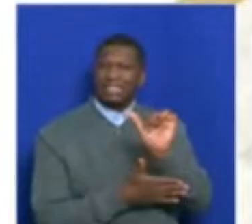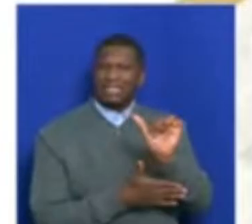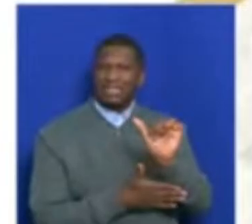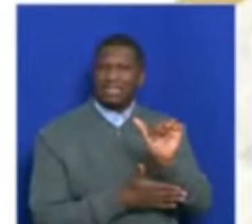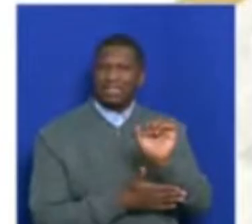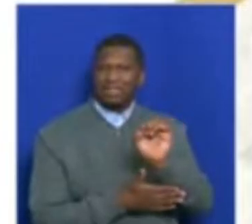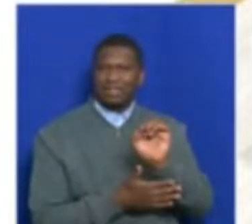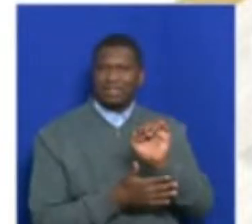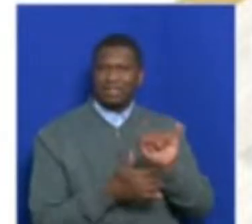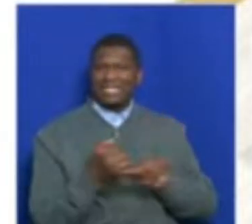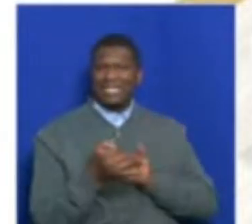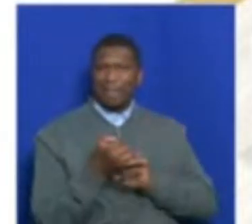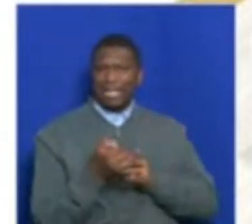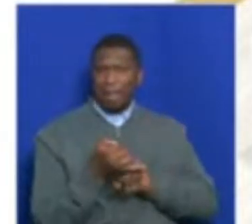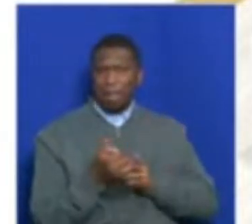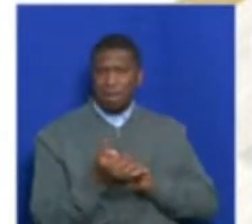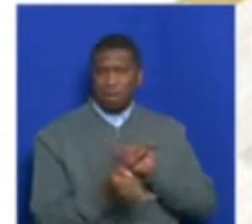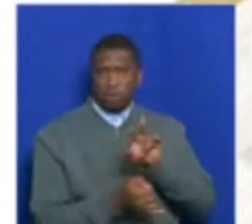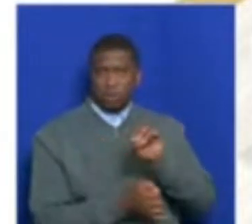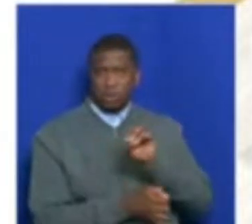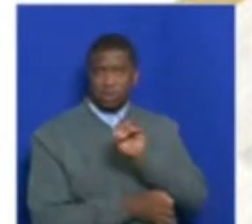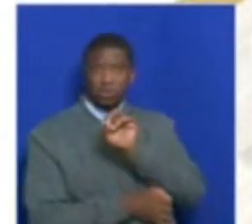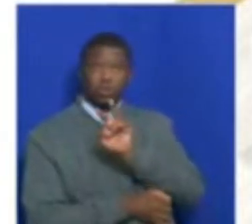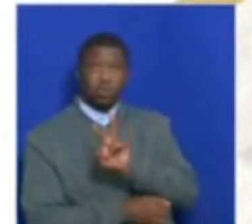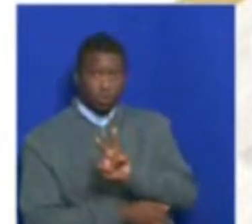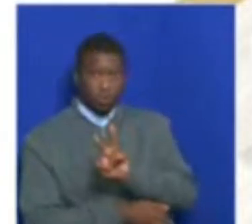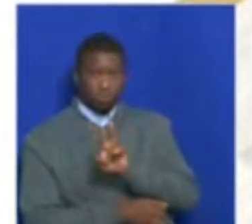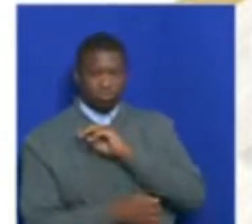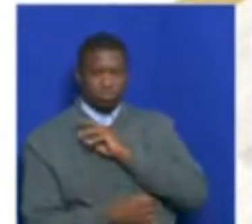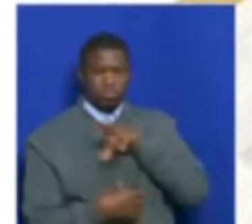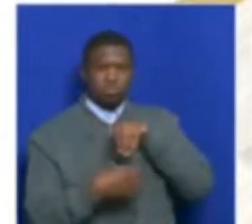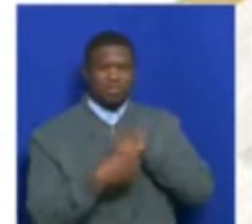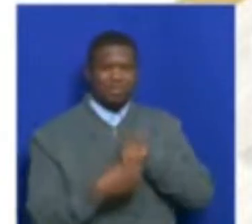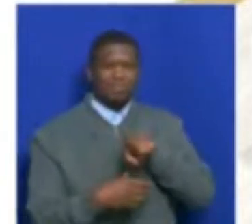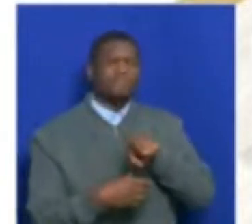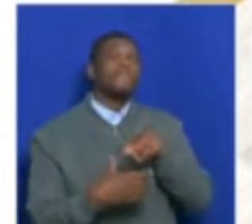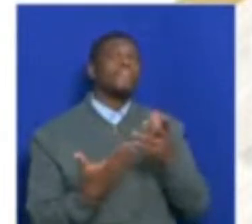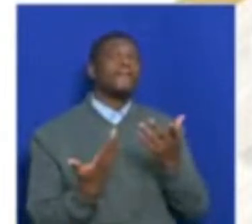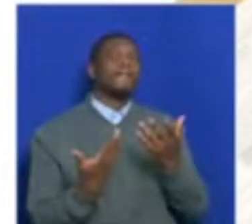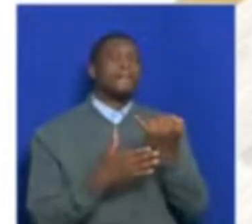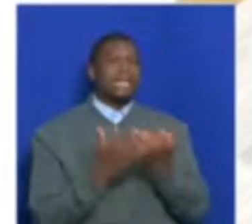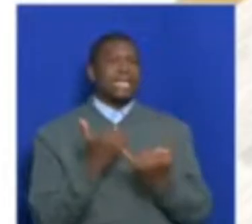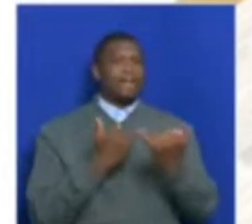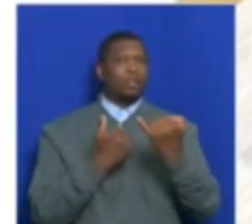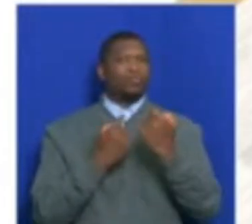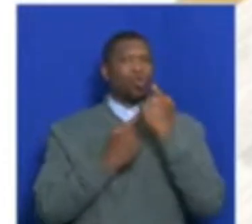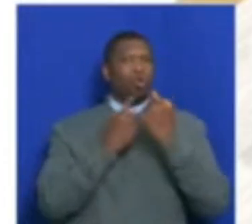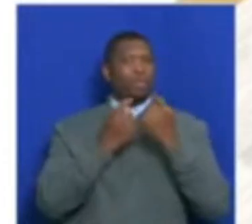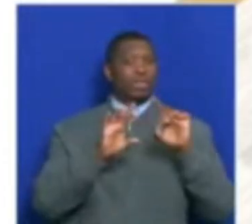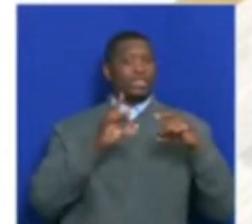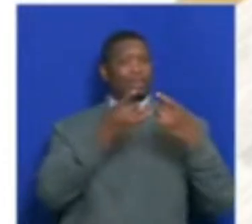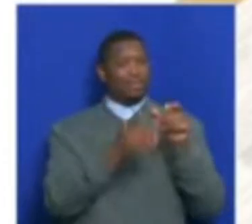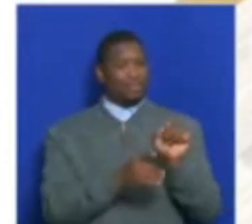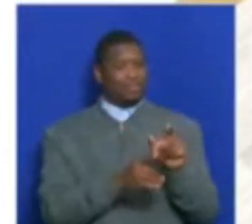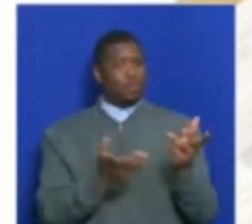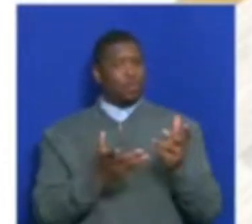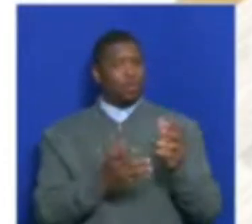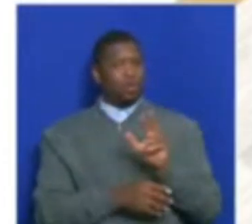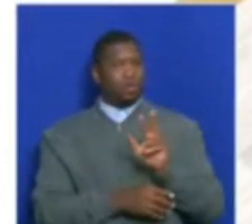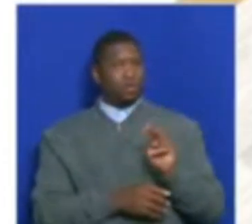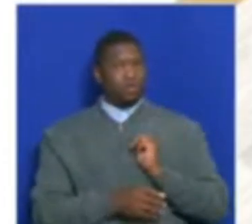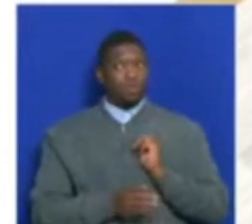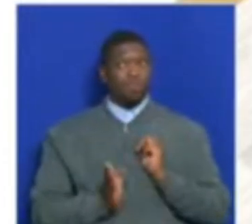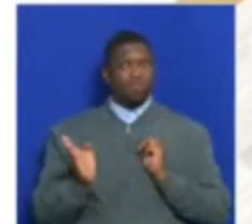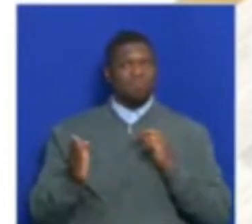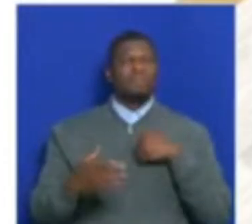Investigations, Independent Complaints Directorate in KwaZulu-Natal. I have been with the Directorate from then